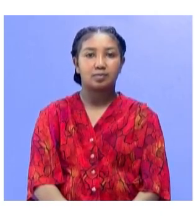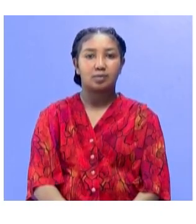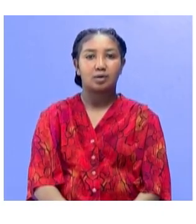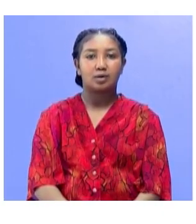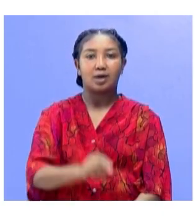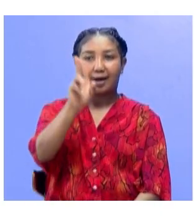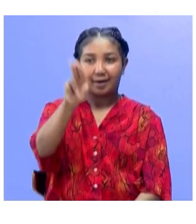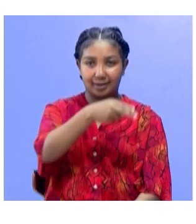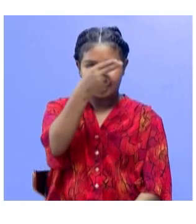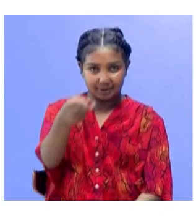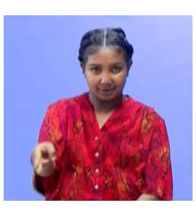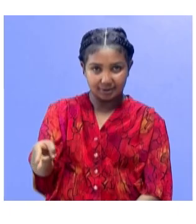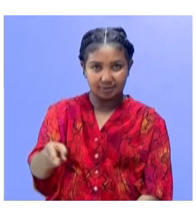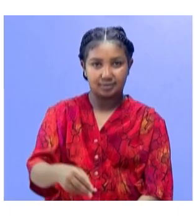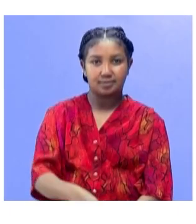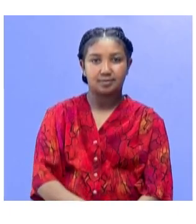cancel